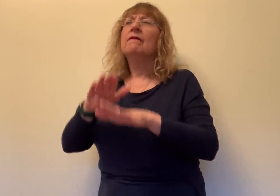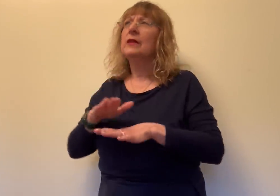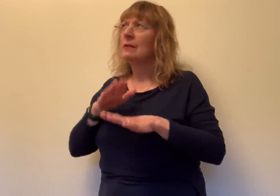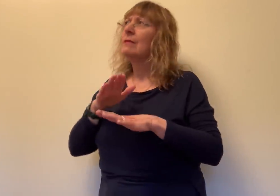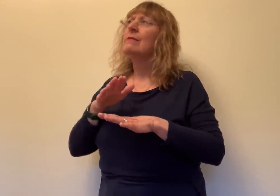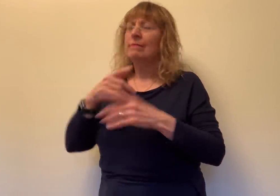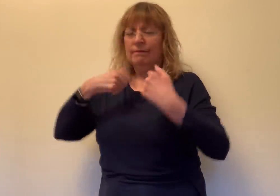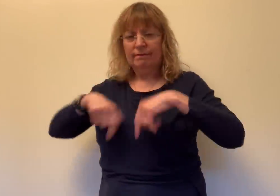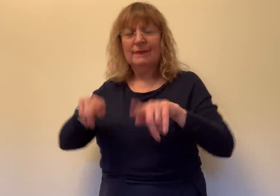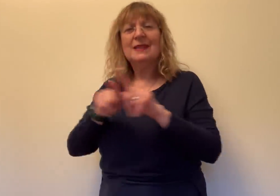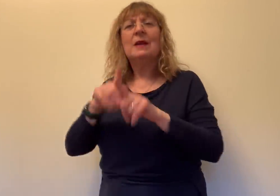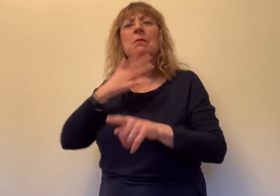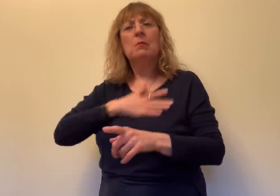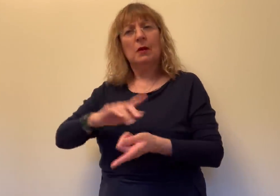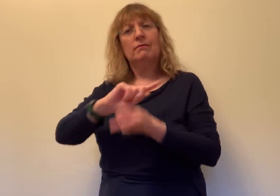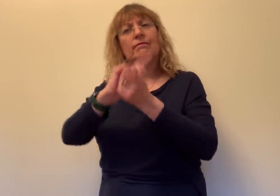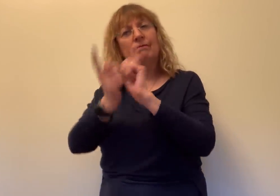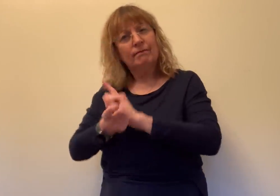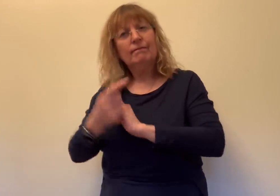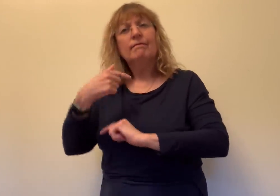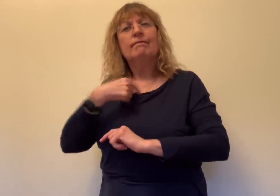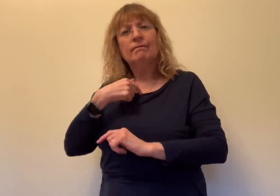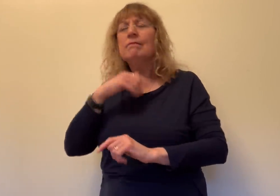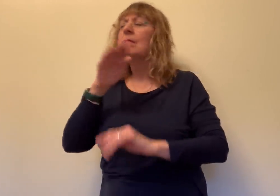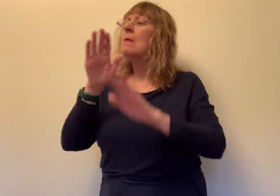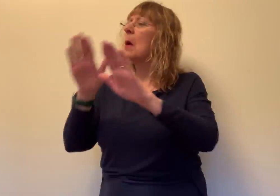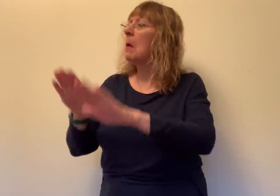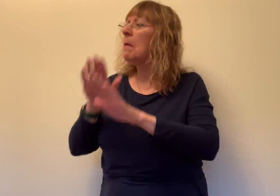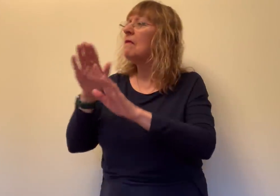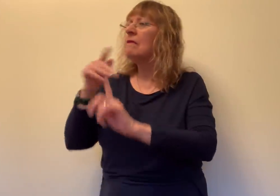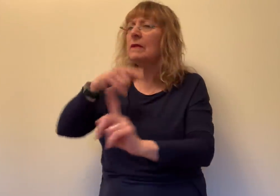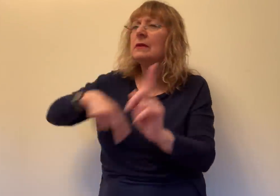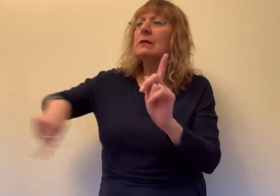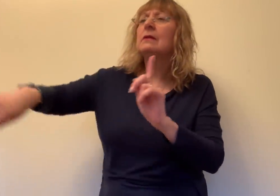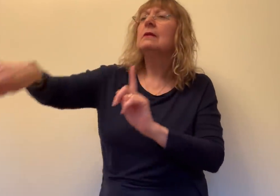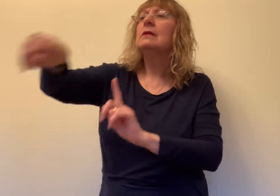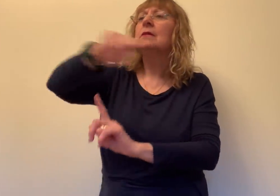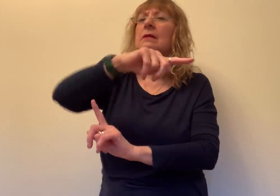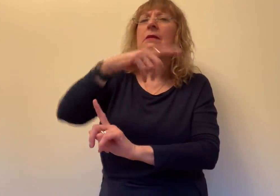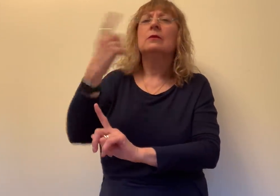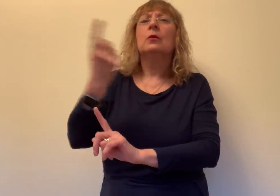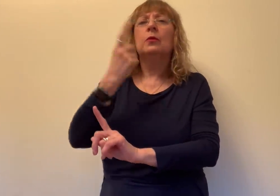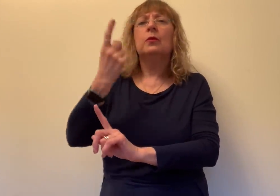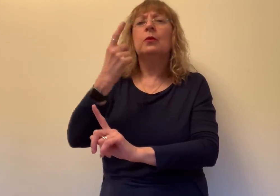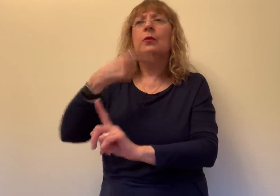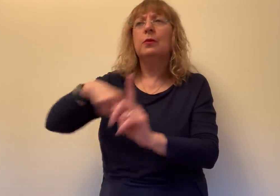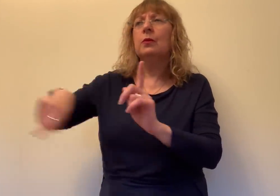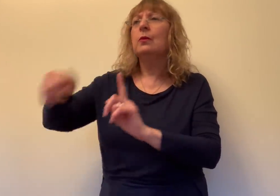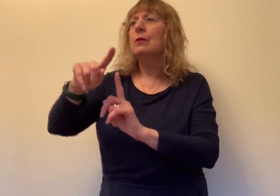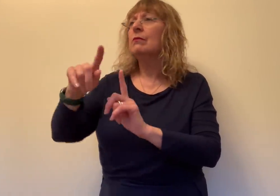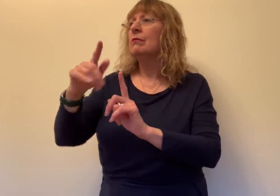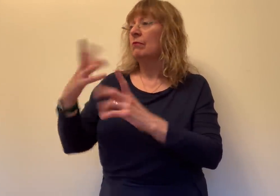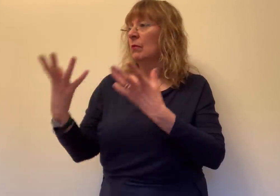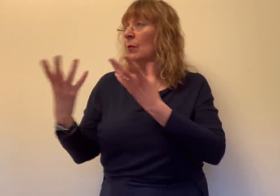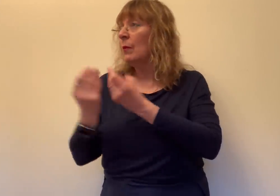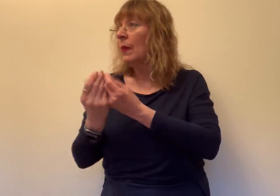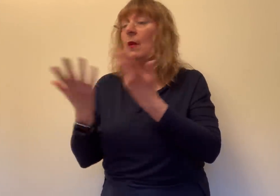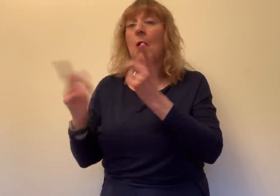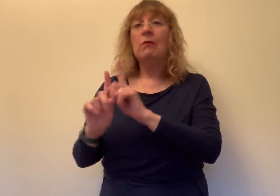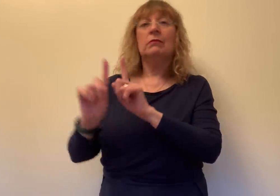and comfort to those who mourn. We also pray that as we reach out to others to comfort and support